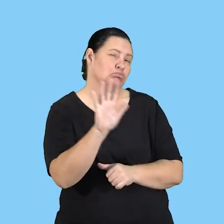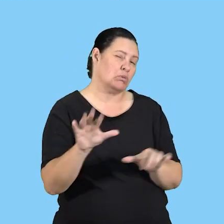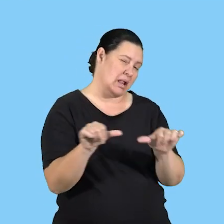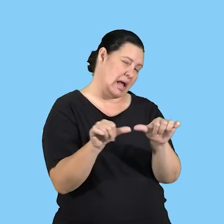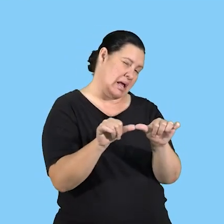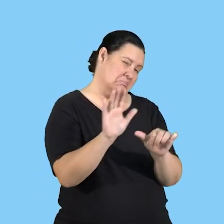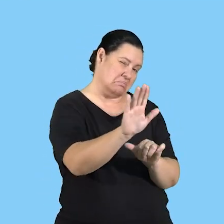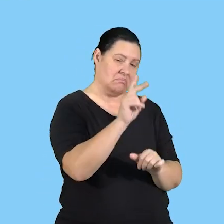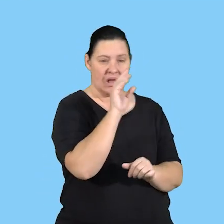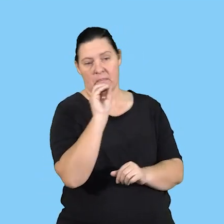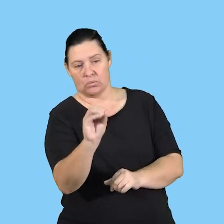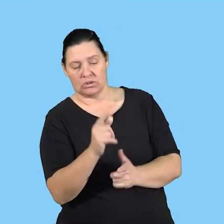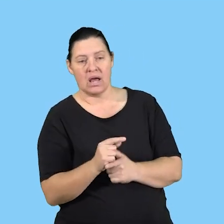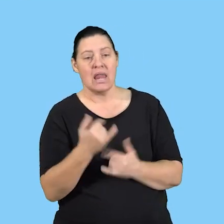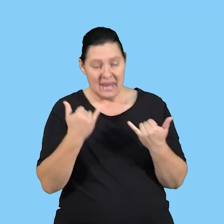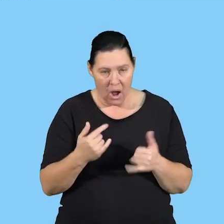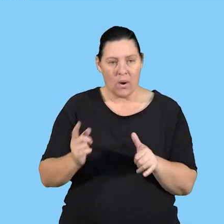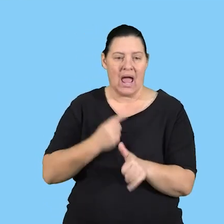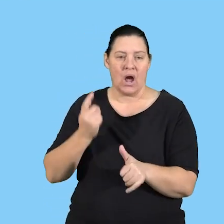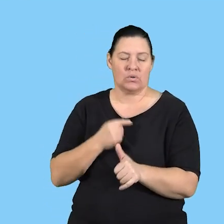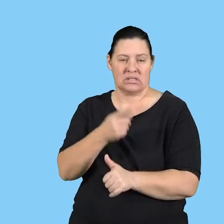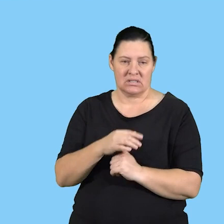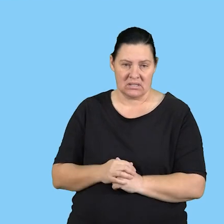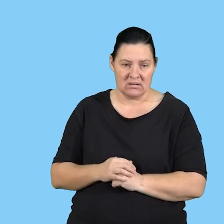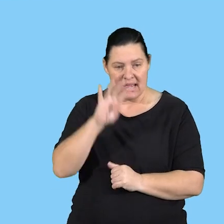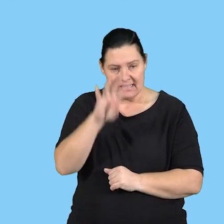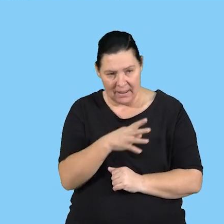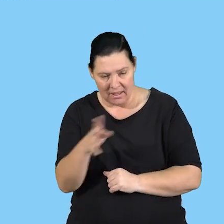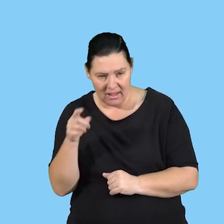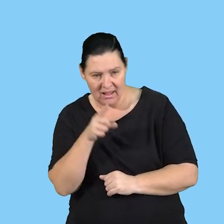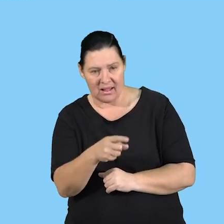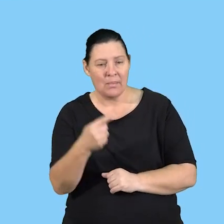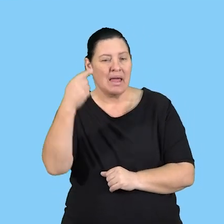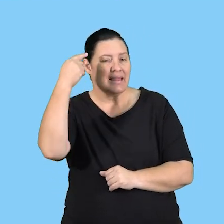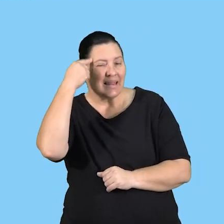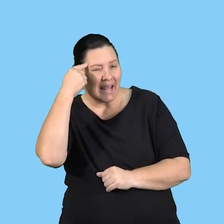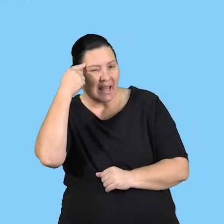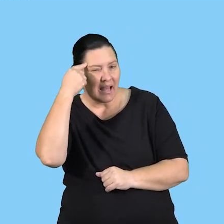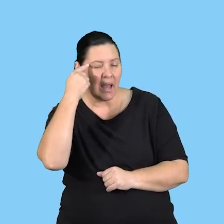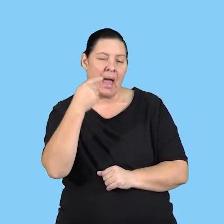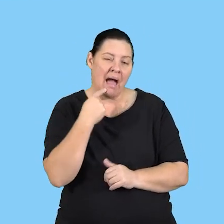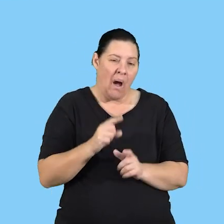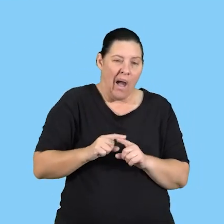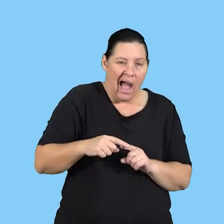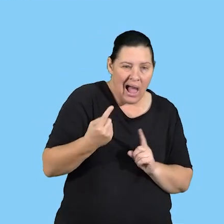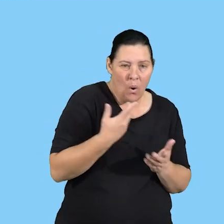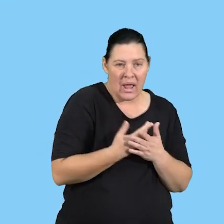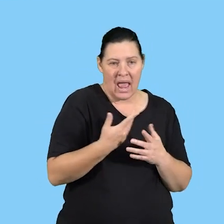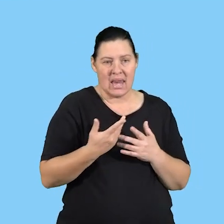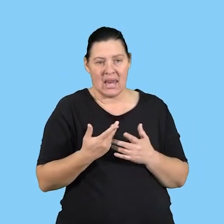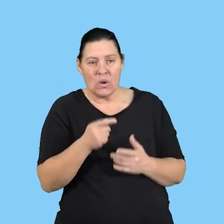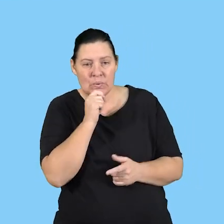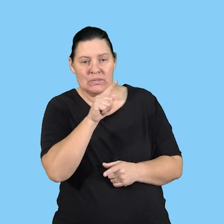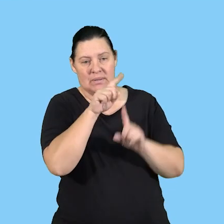count the stars. And there's a table below. But think about how else we can exploit that